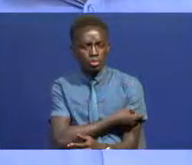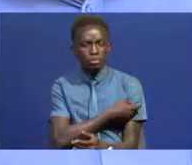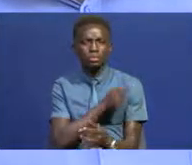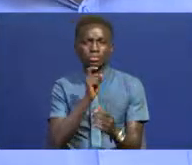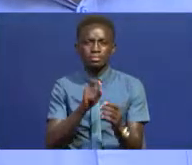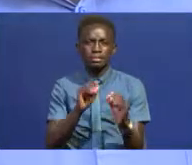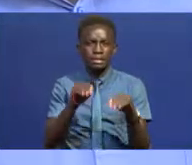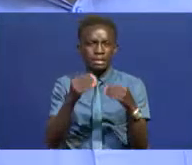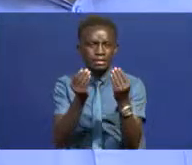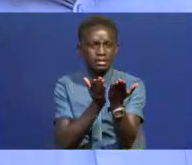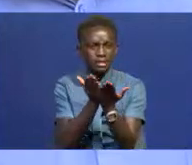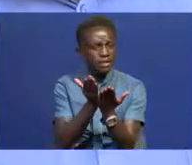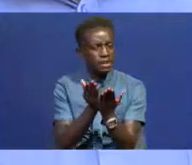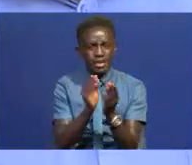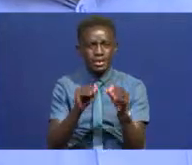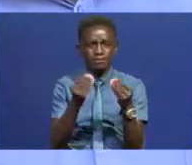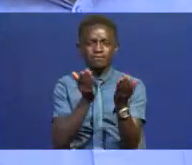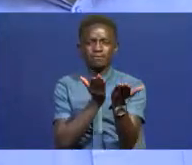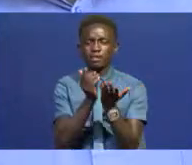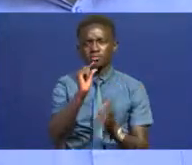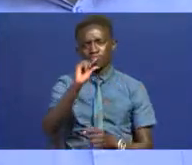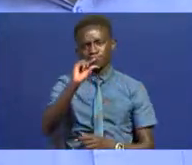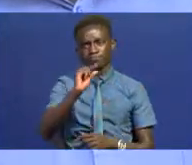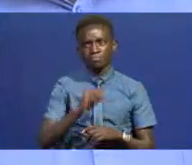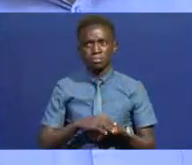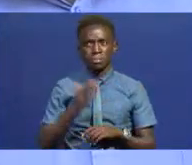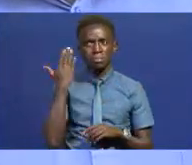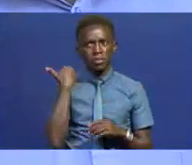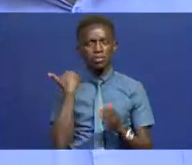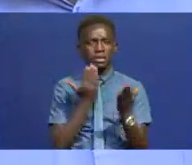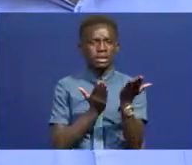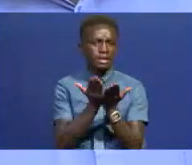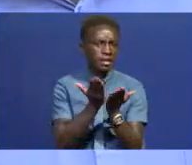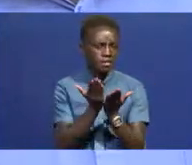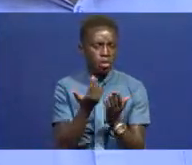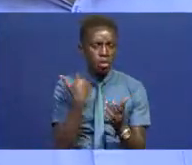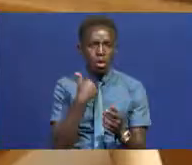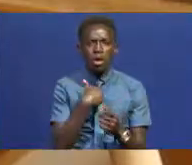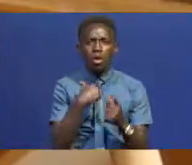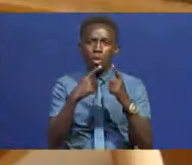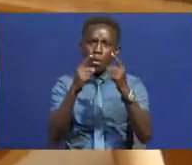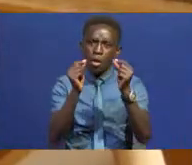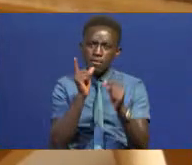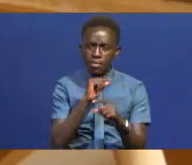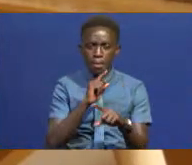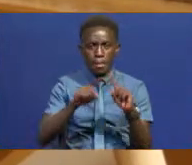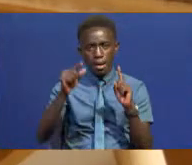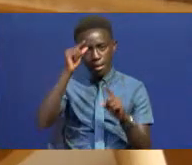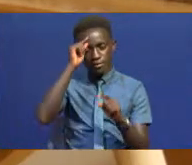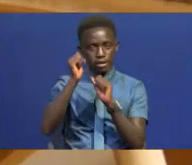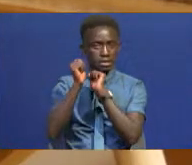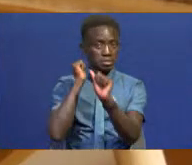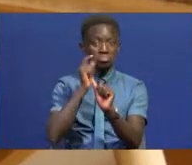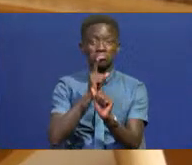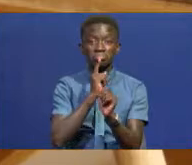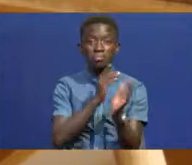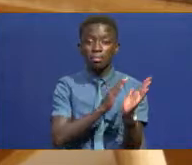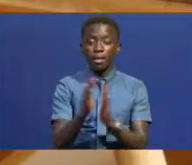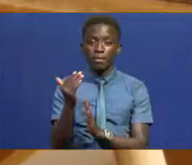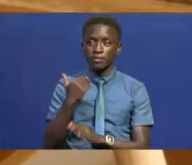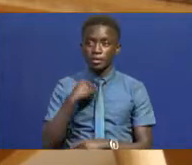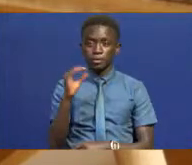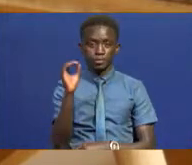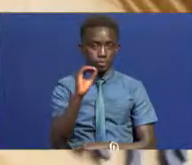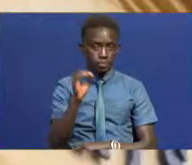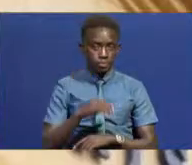before and we had given directions on that, but the government had refused because they had no plans. Justice Ongaya also cautioned against